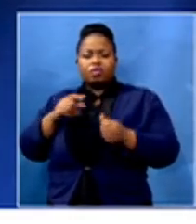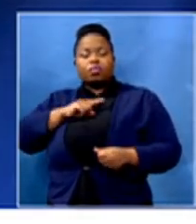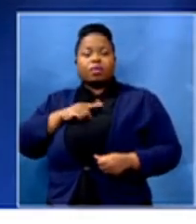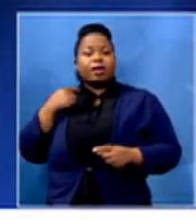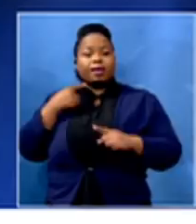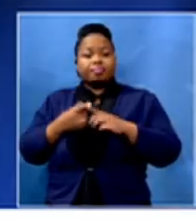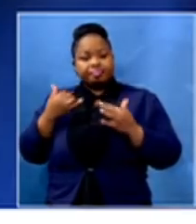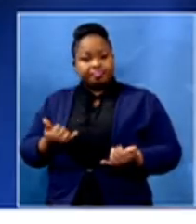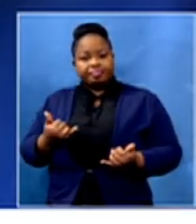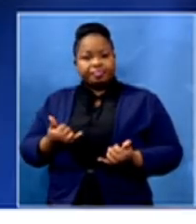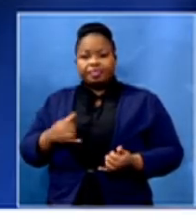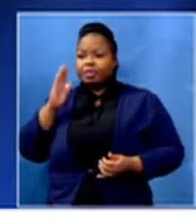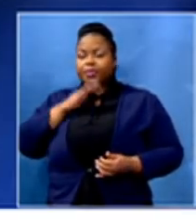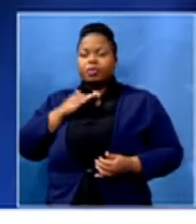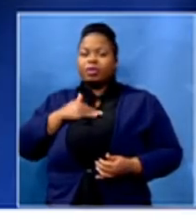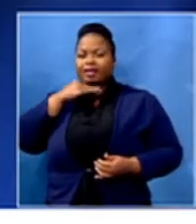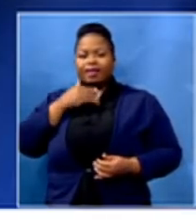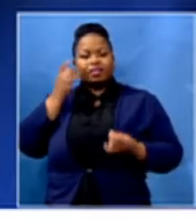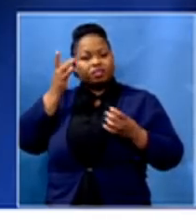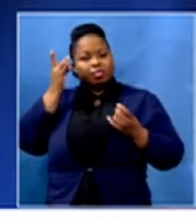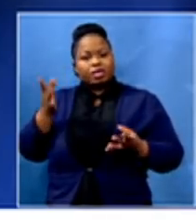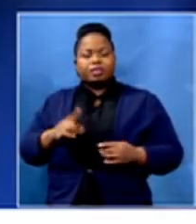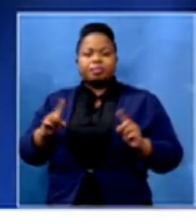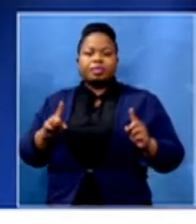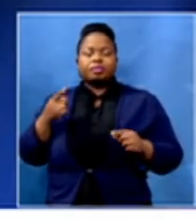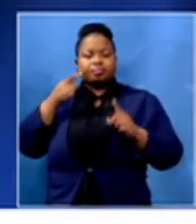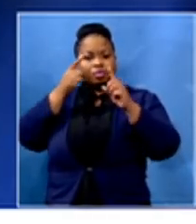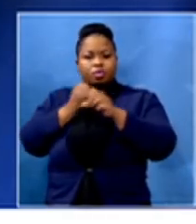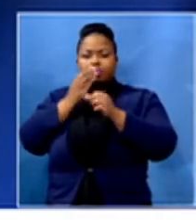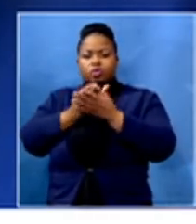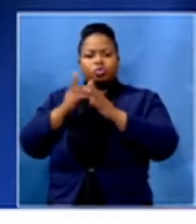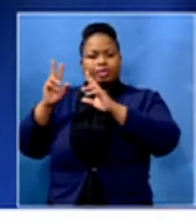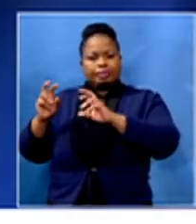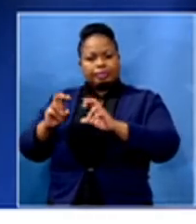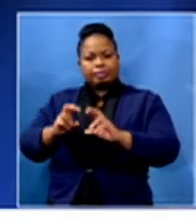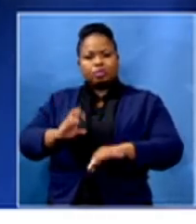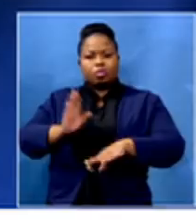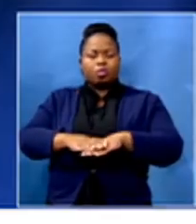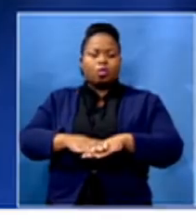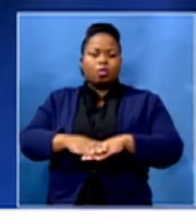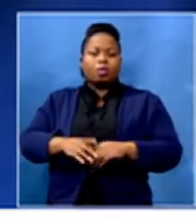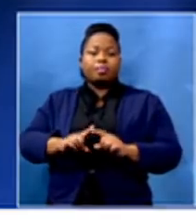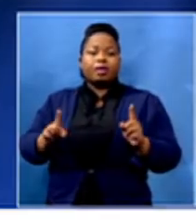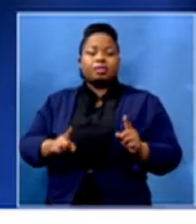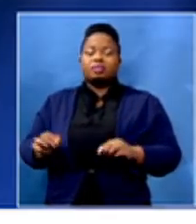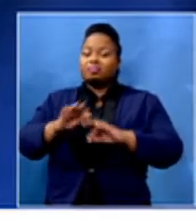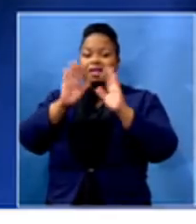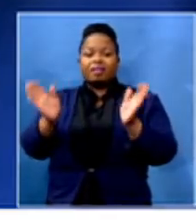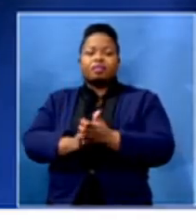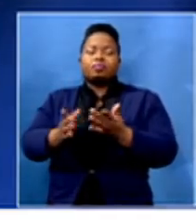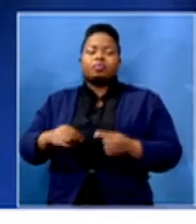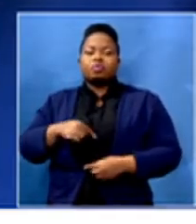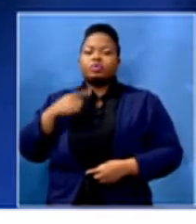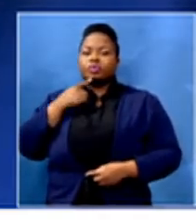now, we don't have adequate information, but we'll just make sure that we investigate that and deal with it. But all in all, we want to say